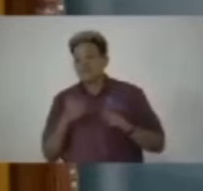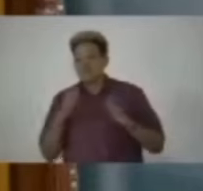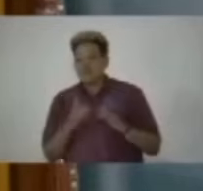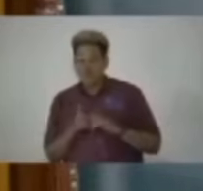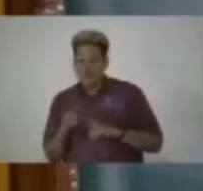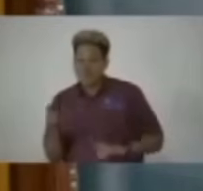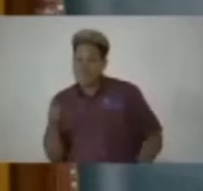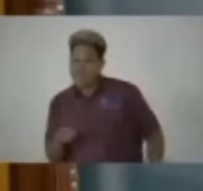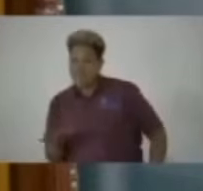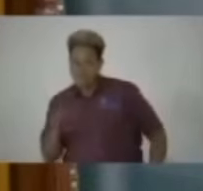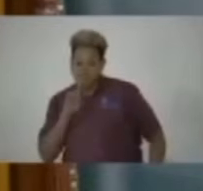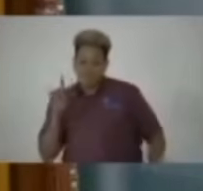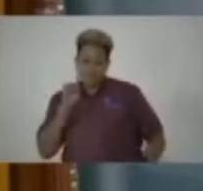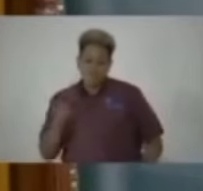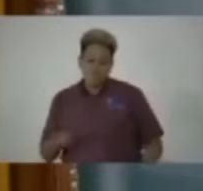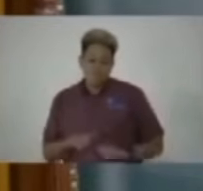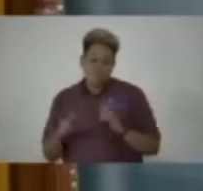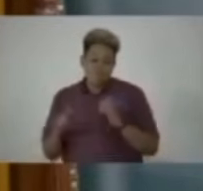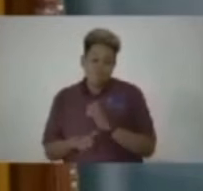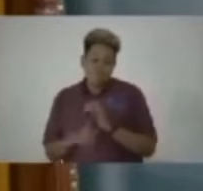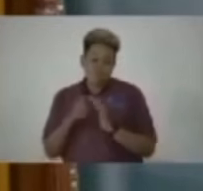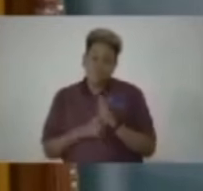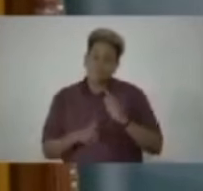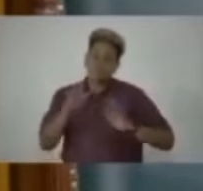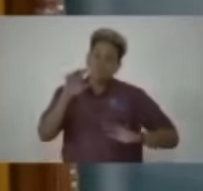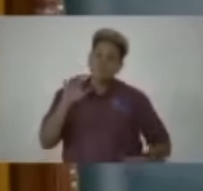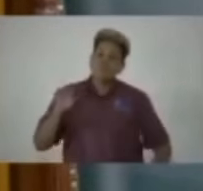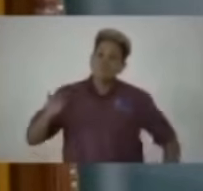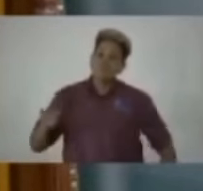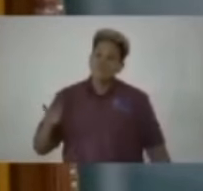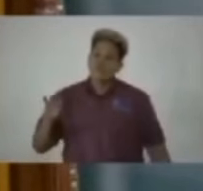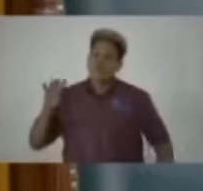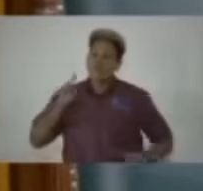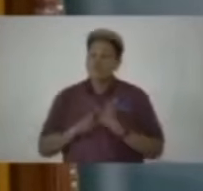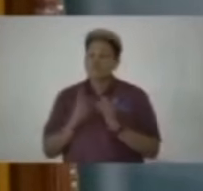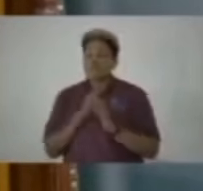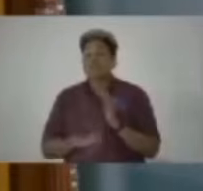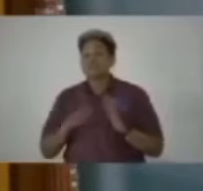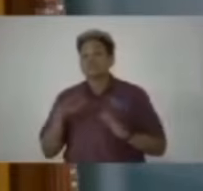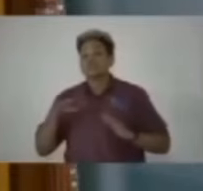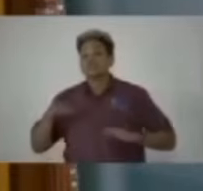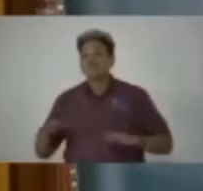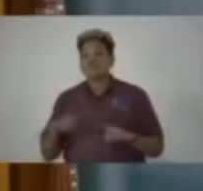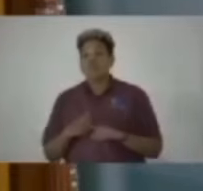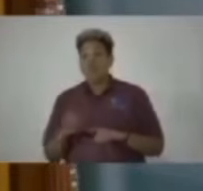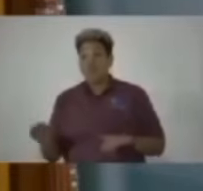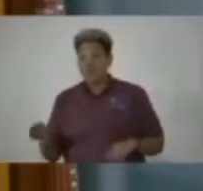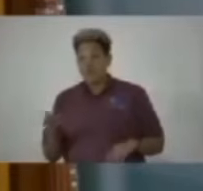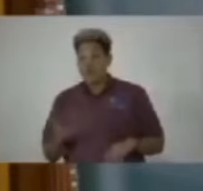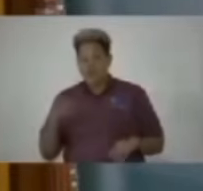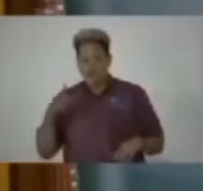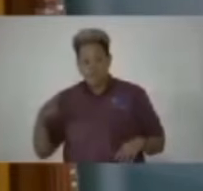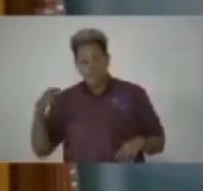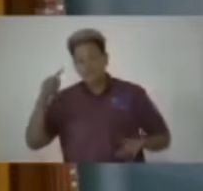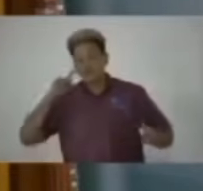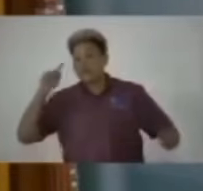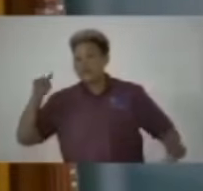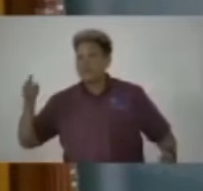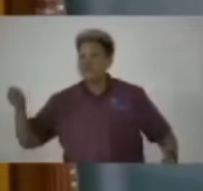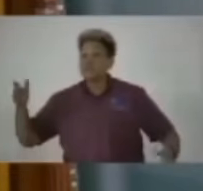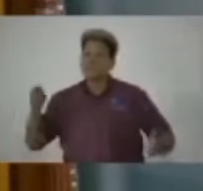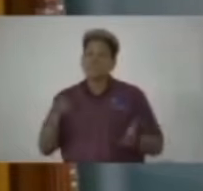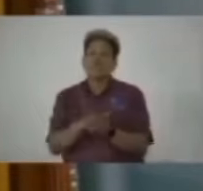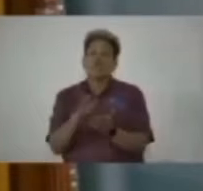you have asked are reports under Section 54. And Section 54 has those reports